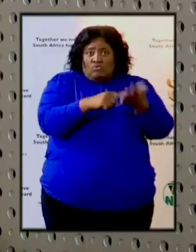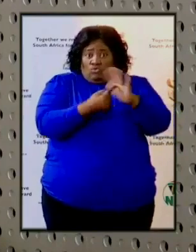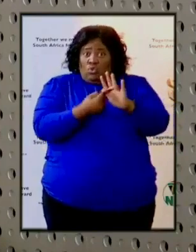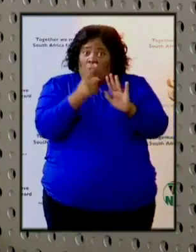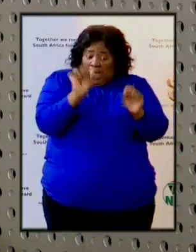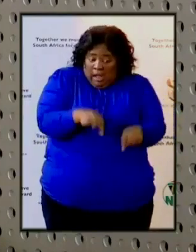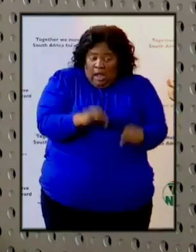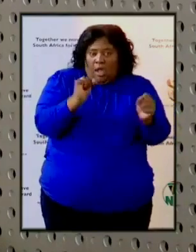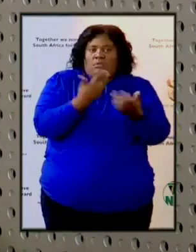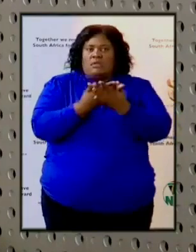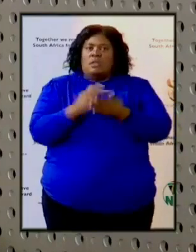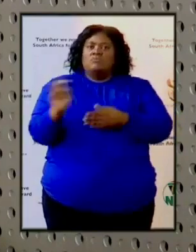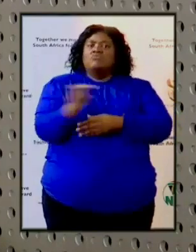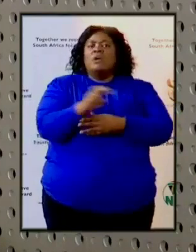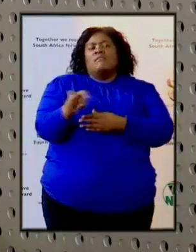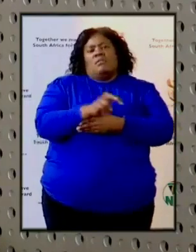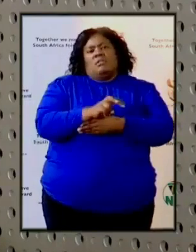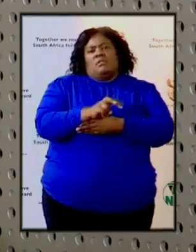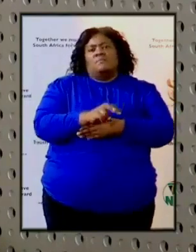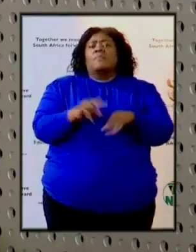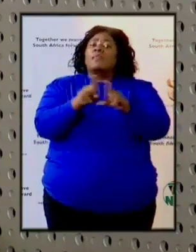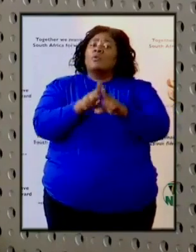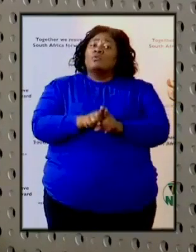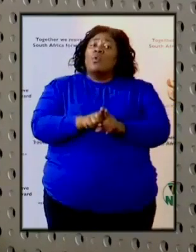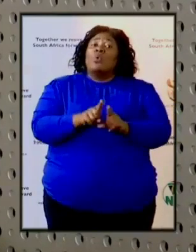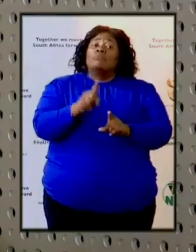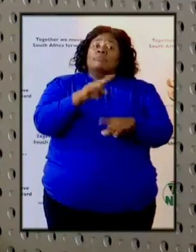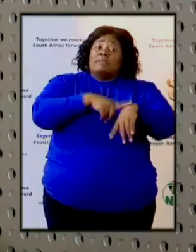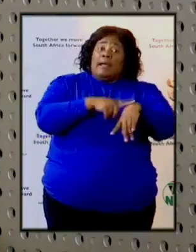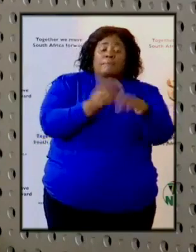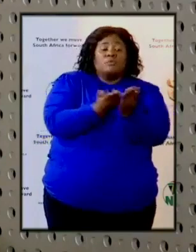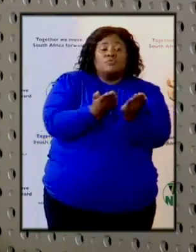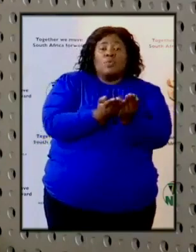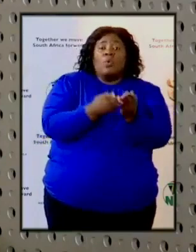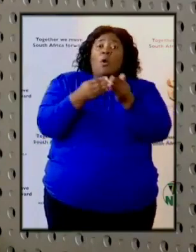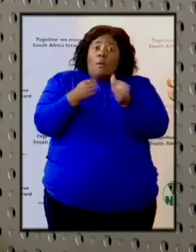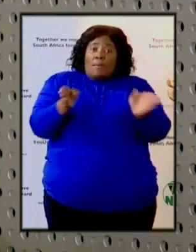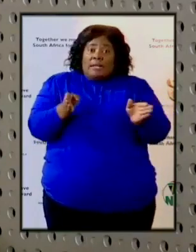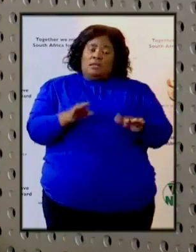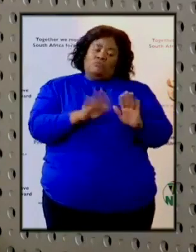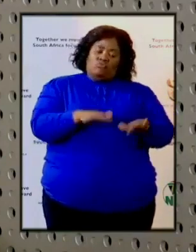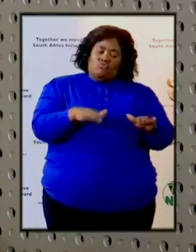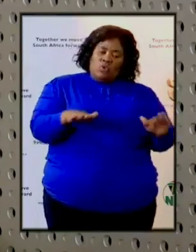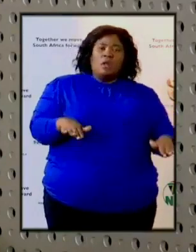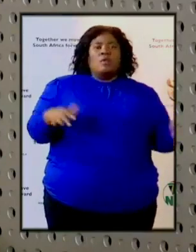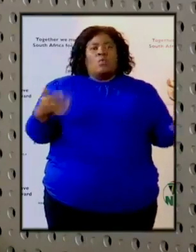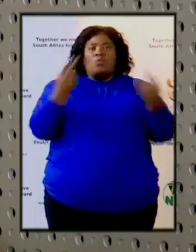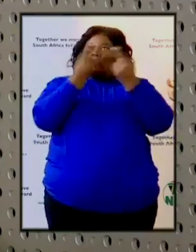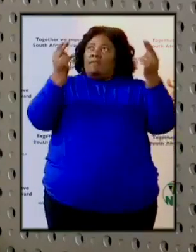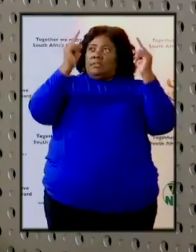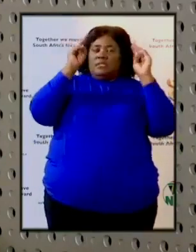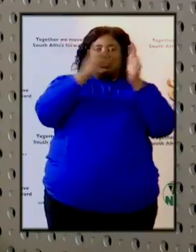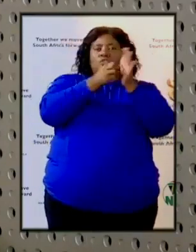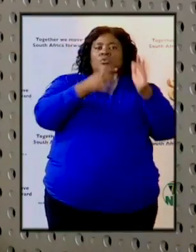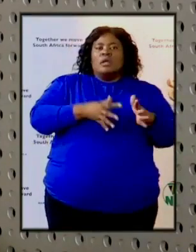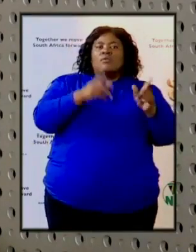And when the schools do open, whenever, if they are kids all university students who have to